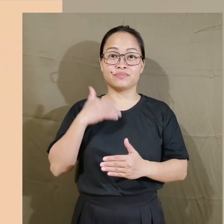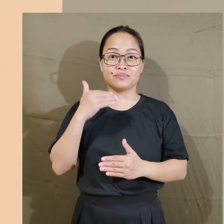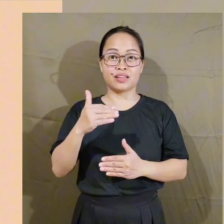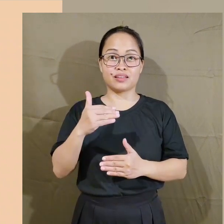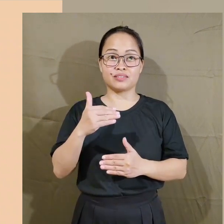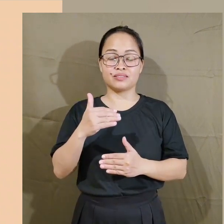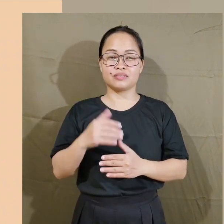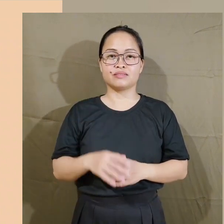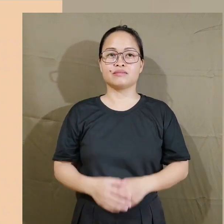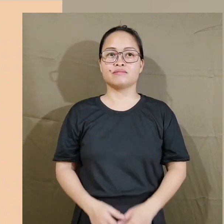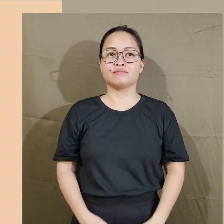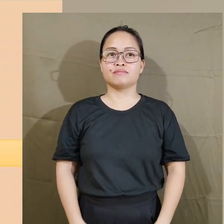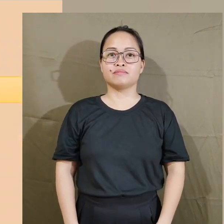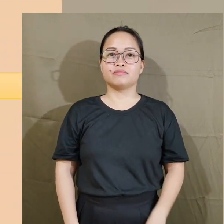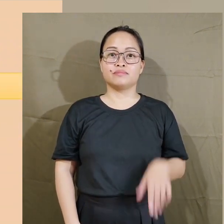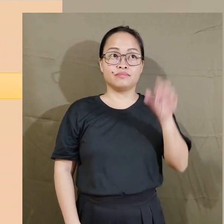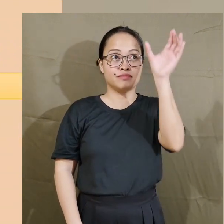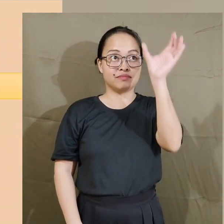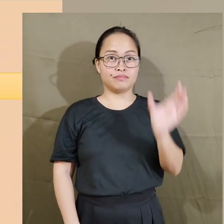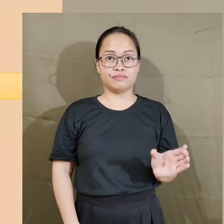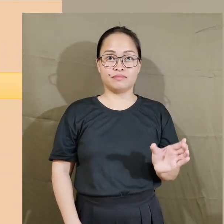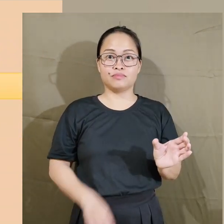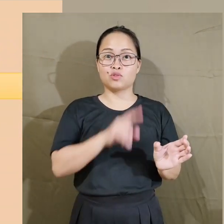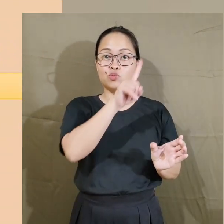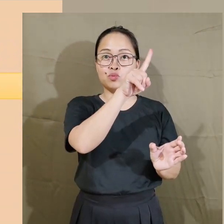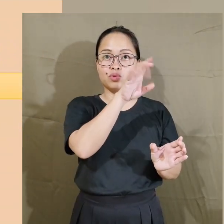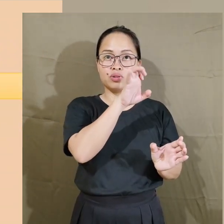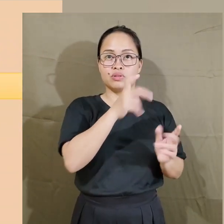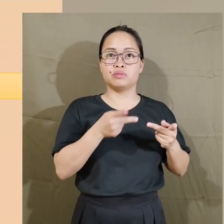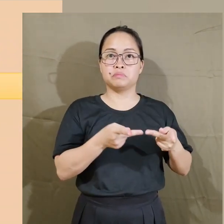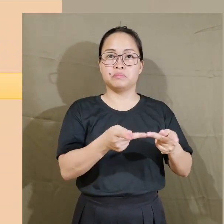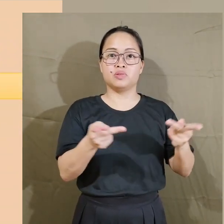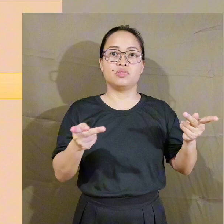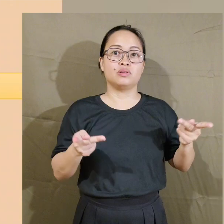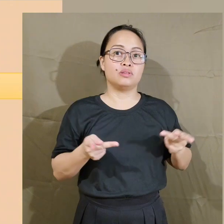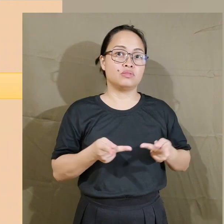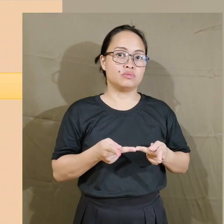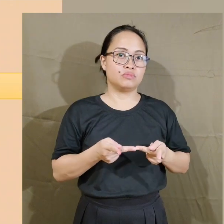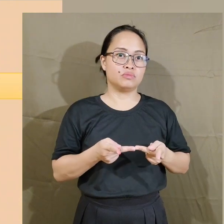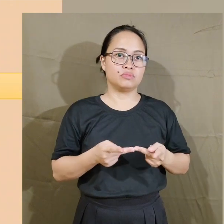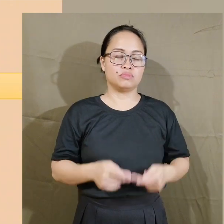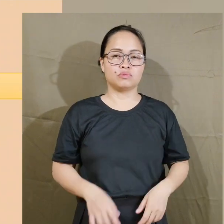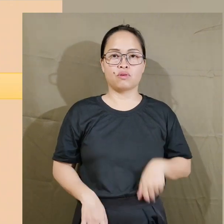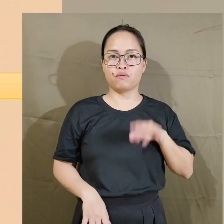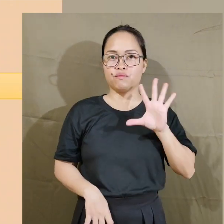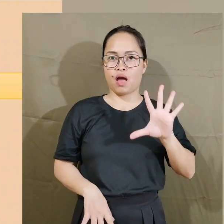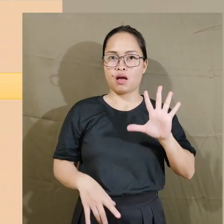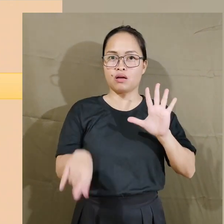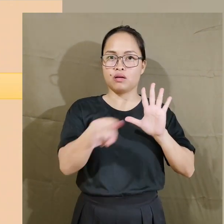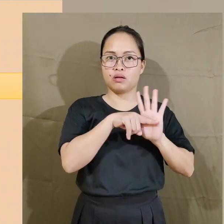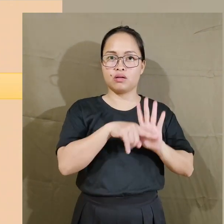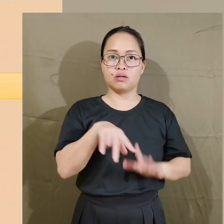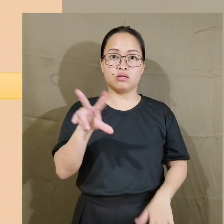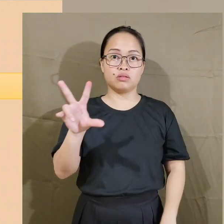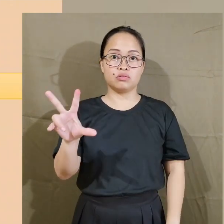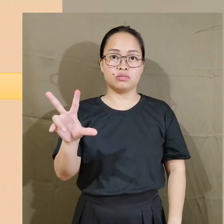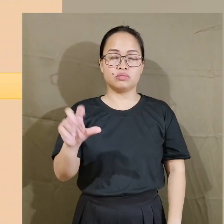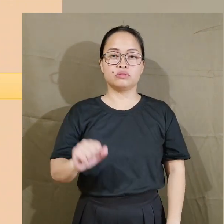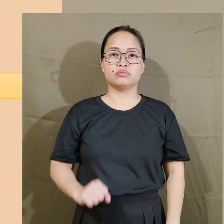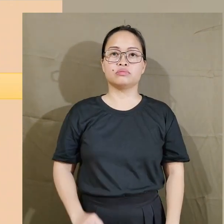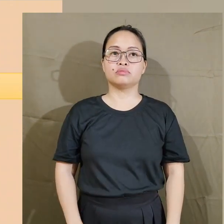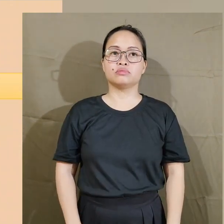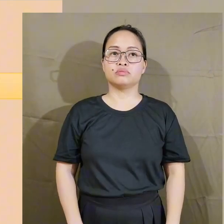Then subtract the numbers under the hundreds place. So 5 minus